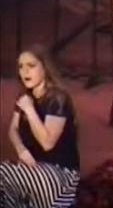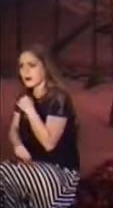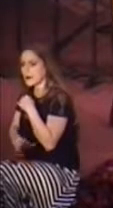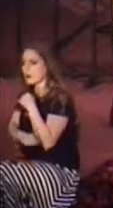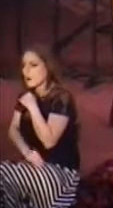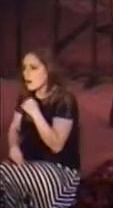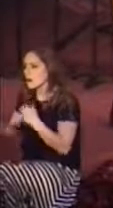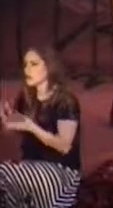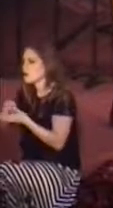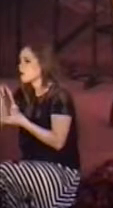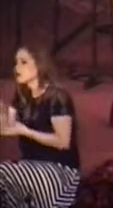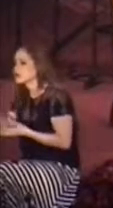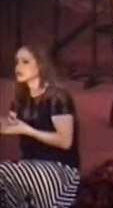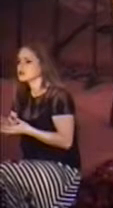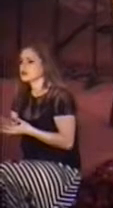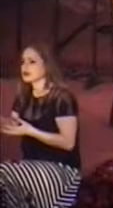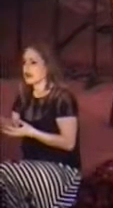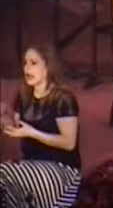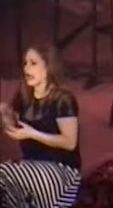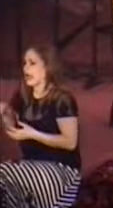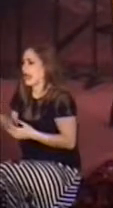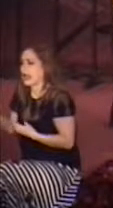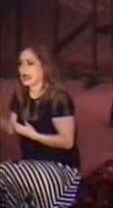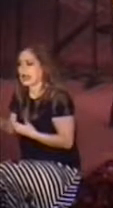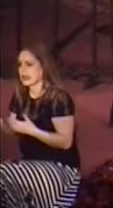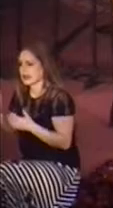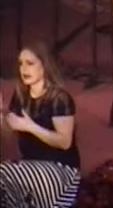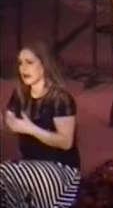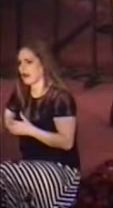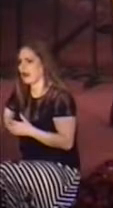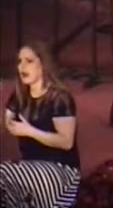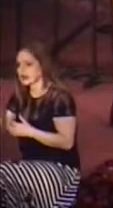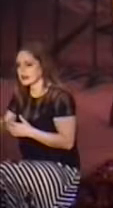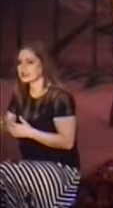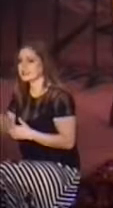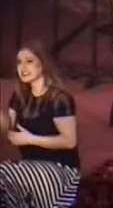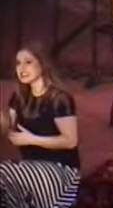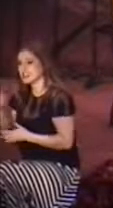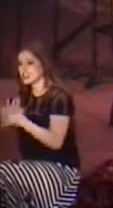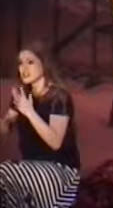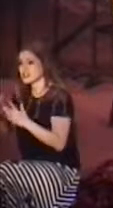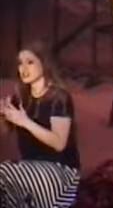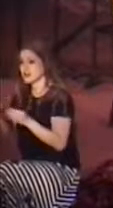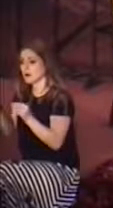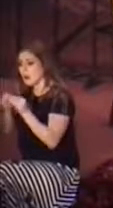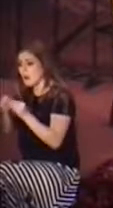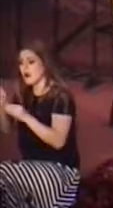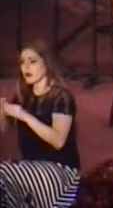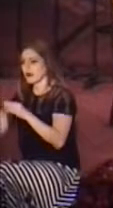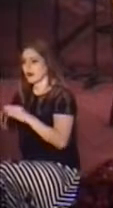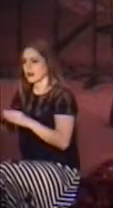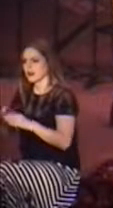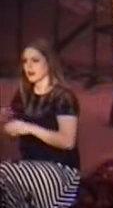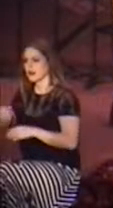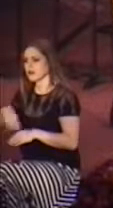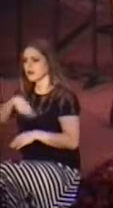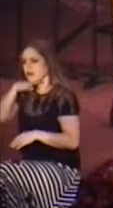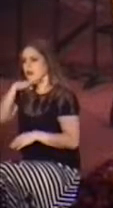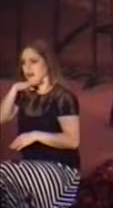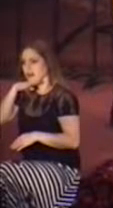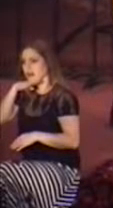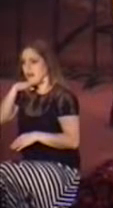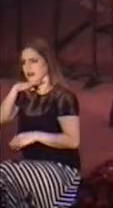middle class or any class, they need Jesus more than they need a full stomach, don't they? As a matter of fact, he's